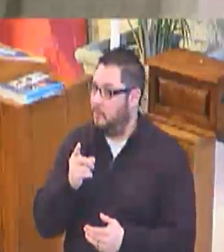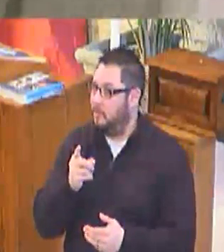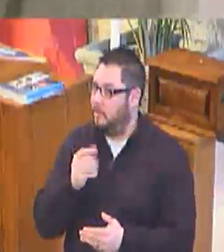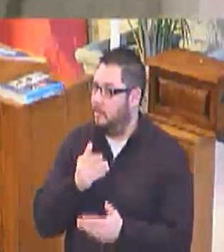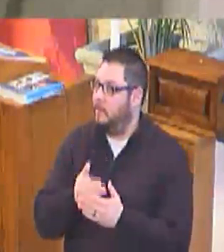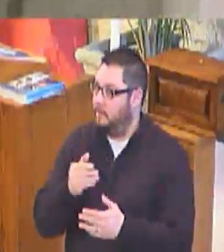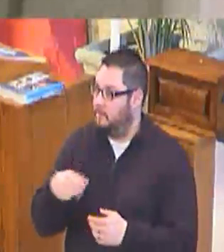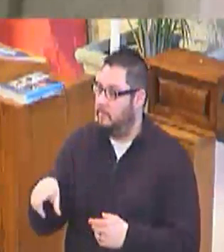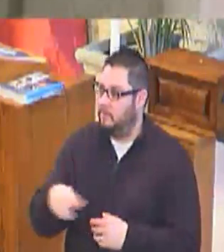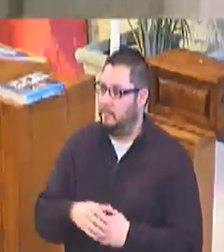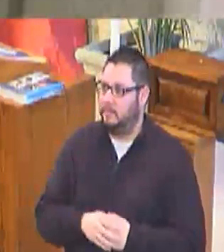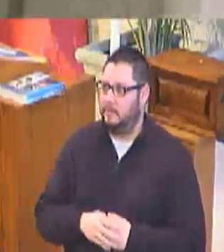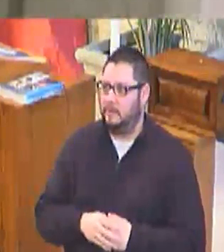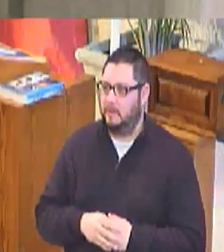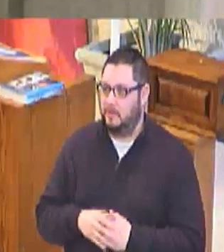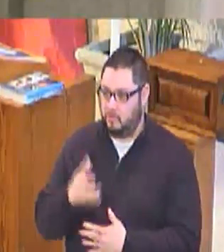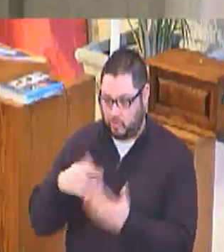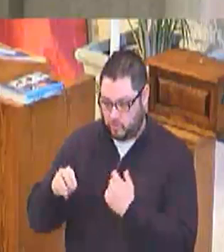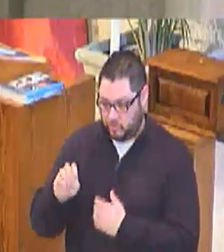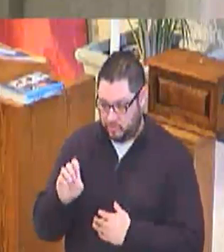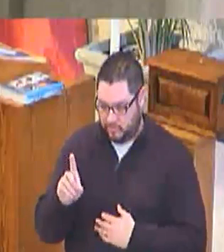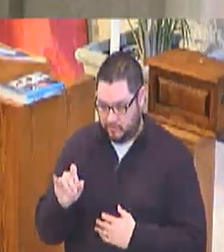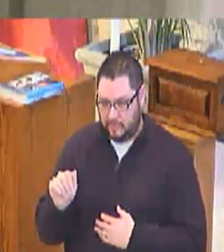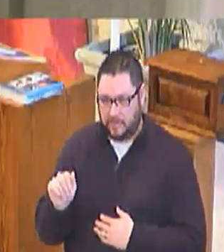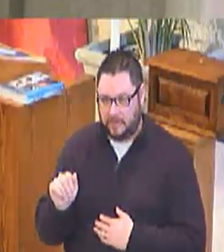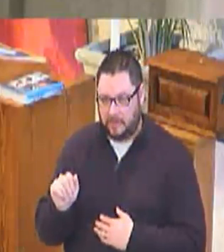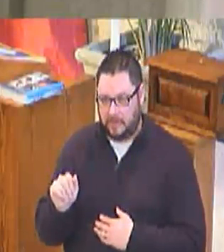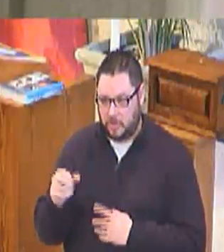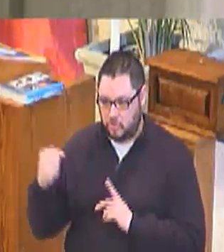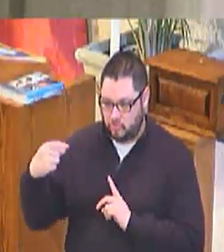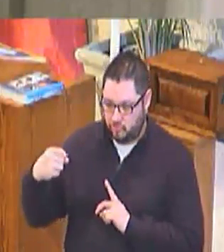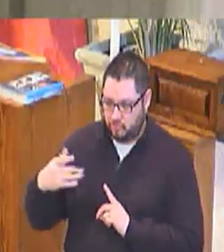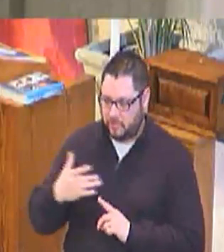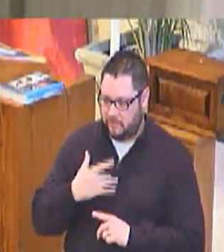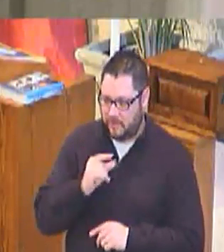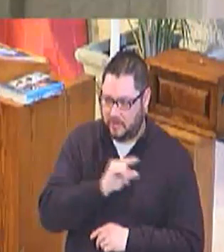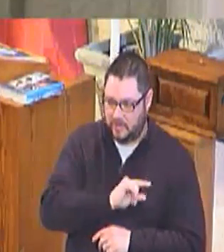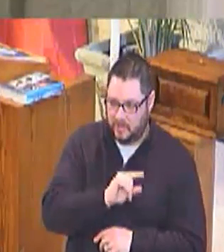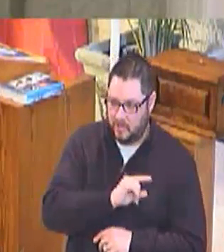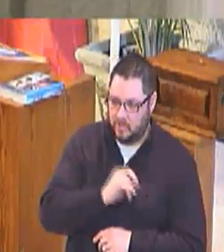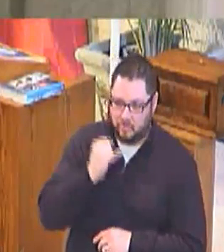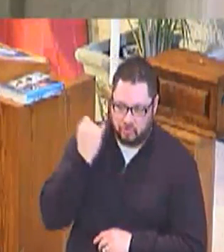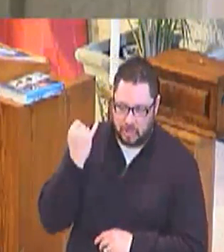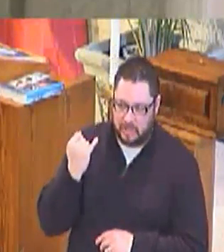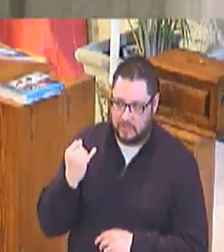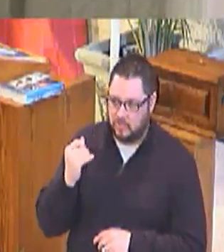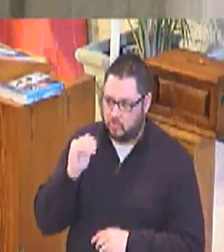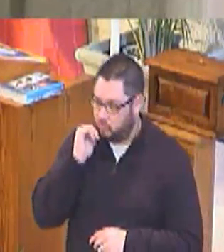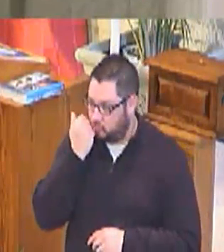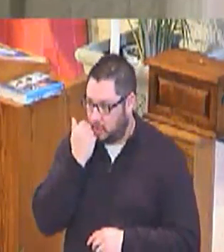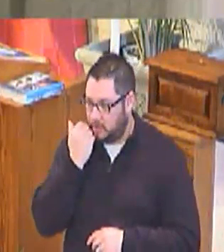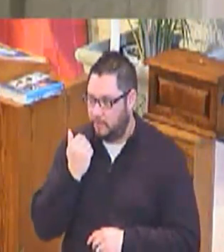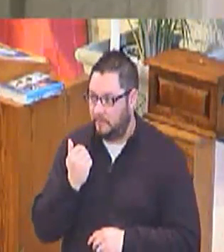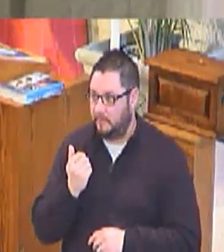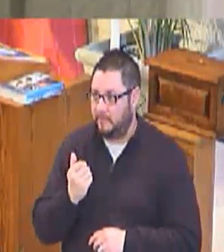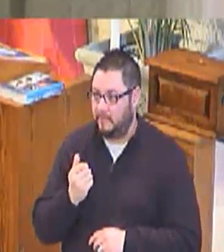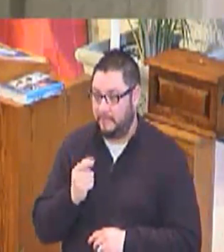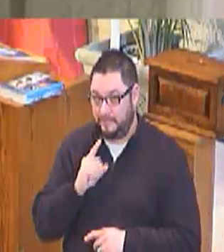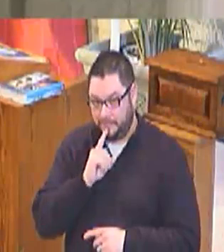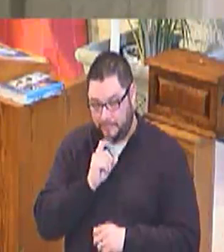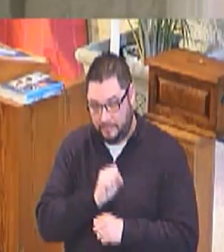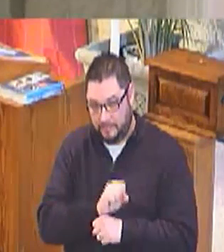aren't I? Social media triggers feelings of guilt, jealousy, or shame. In